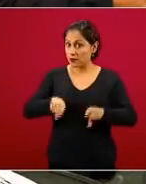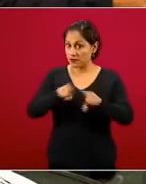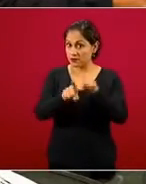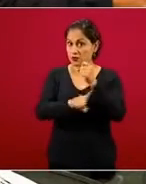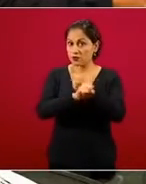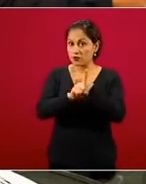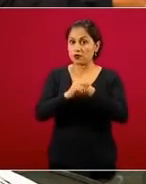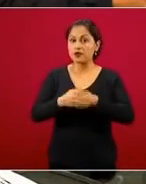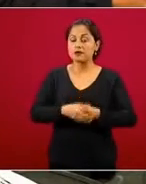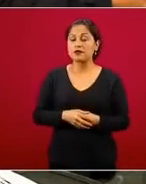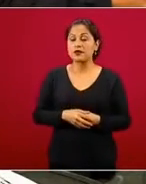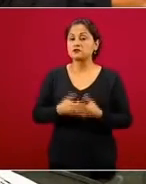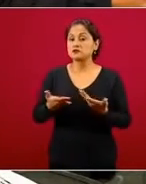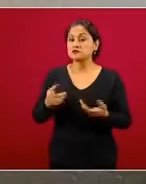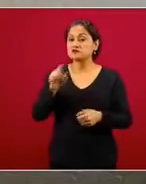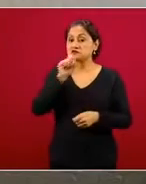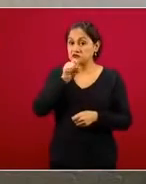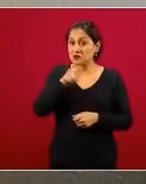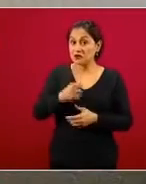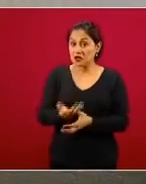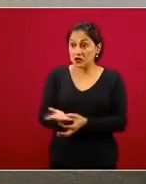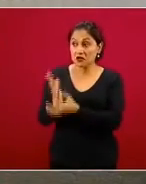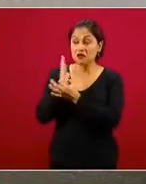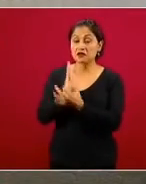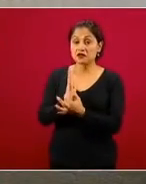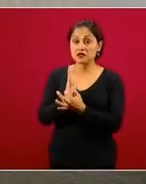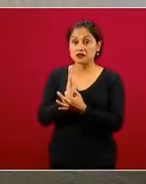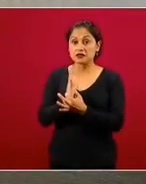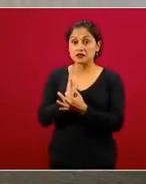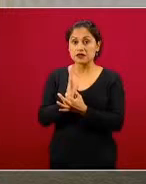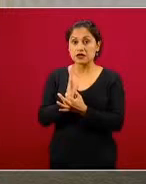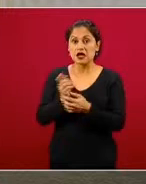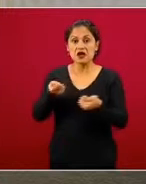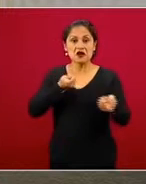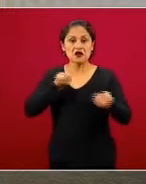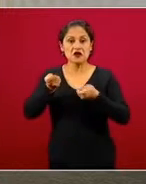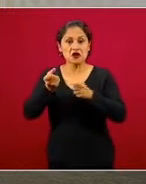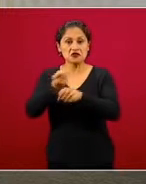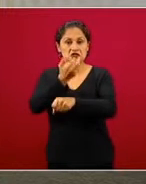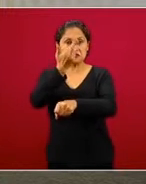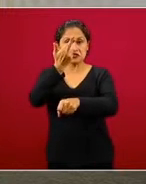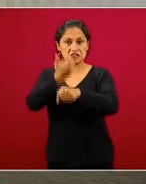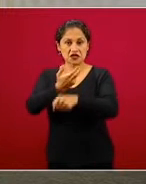Jalisco. Now, with how this has been managed,